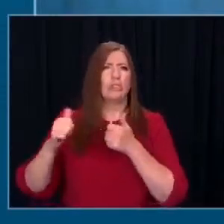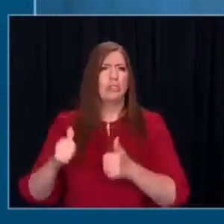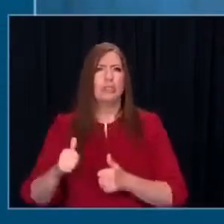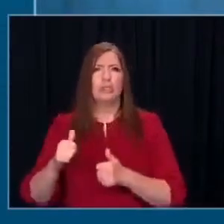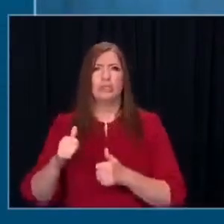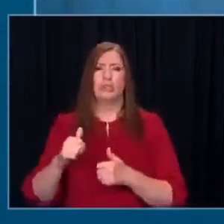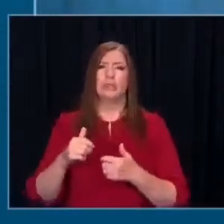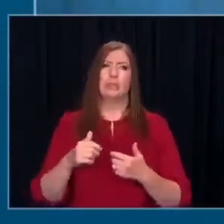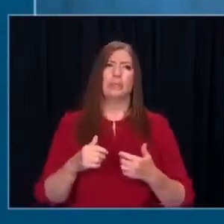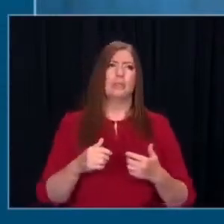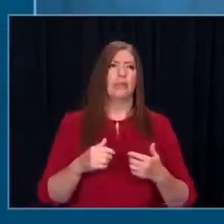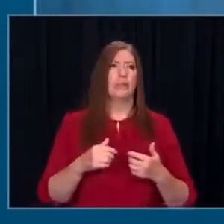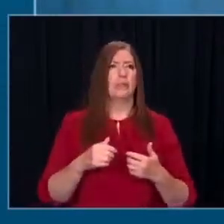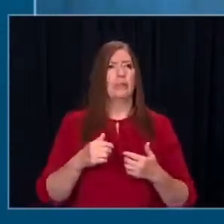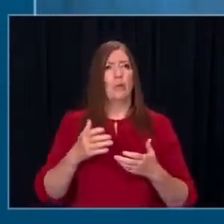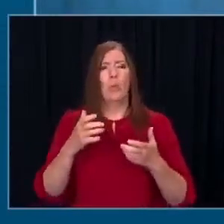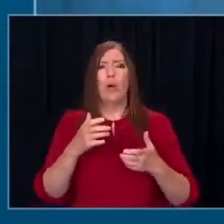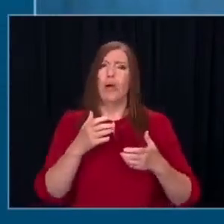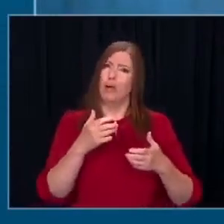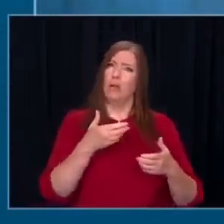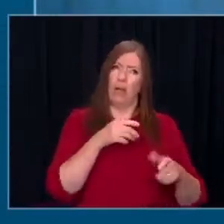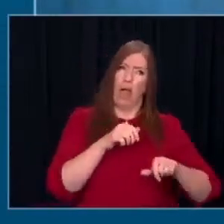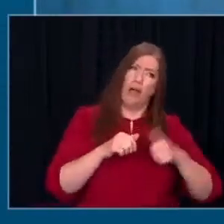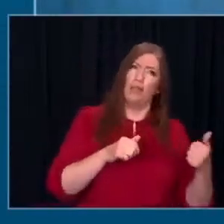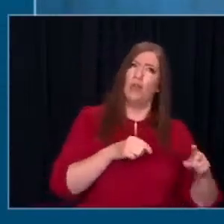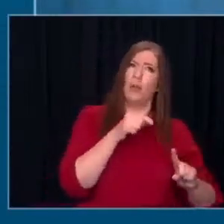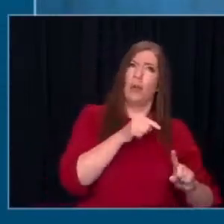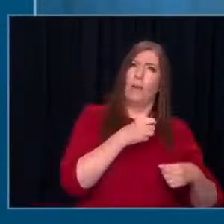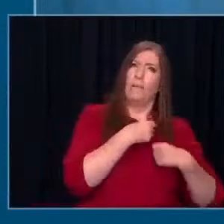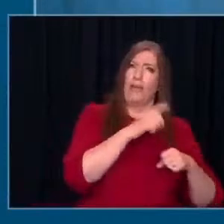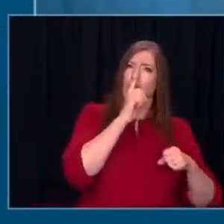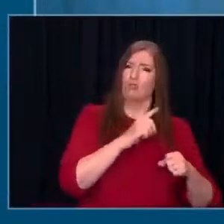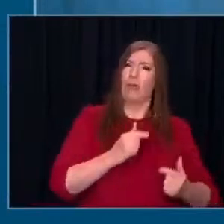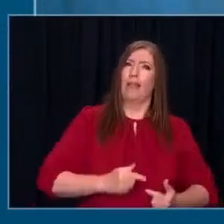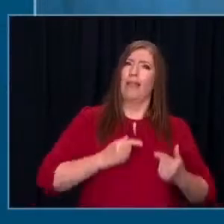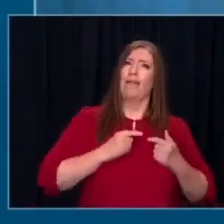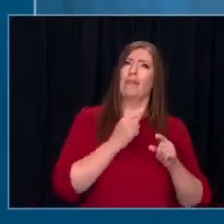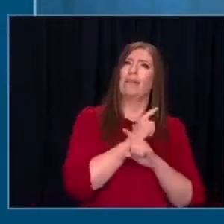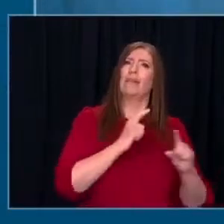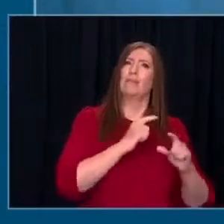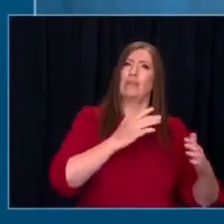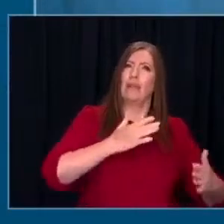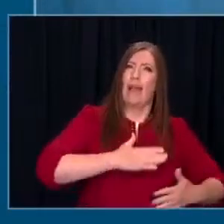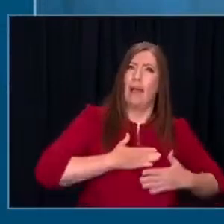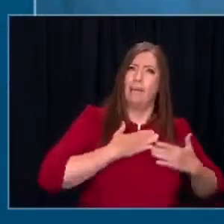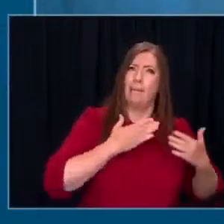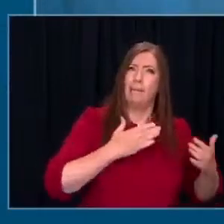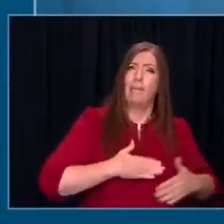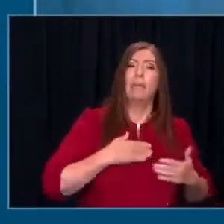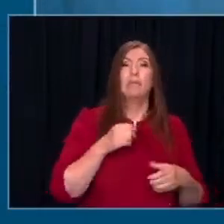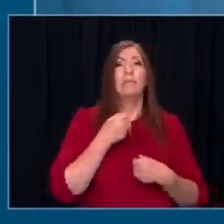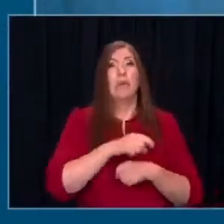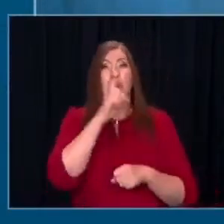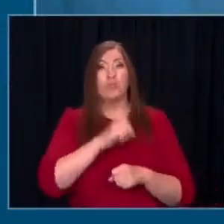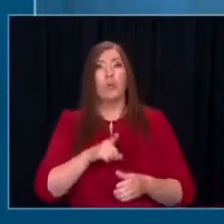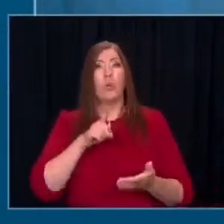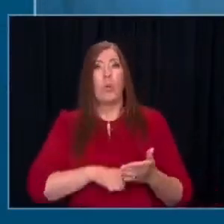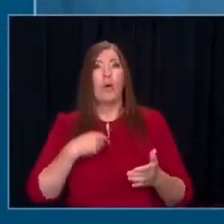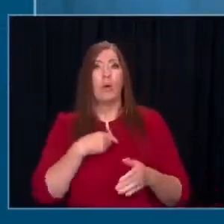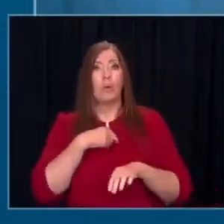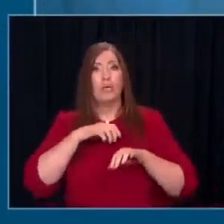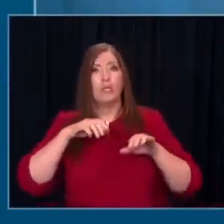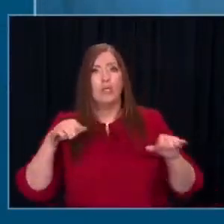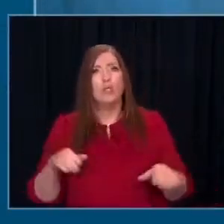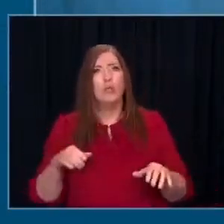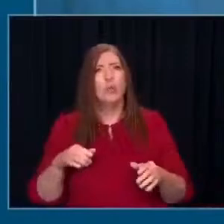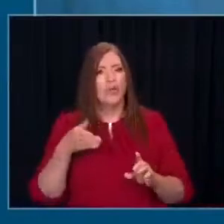sure that we have life, liberty, and the pursuit of happiness. We need to make sure that what we do in Congress